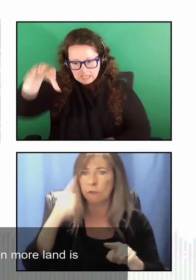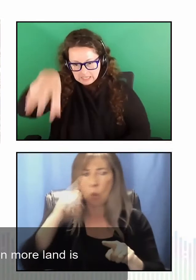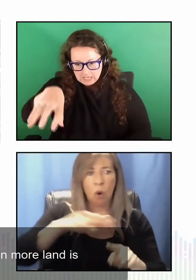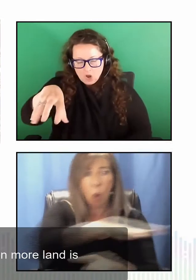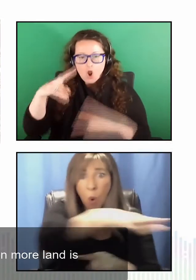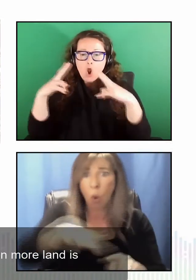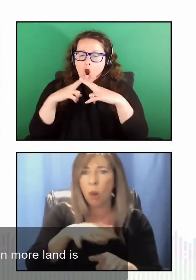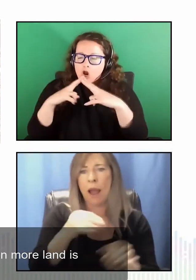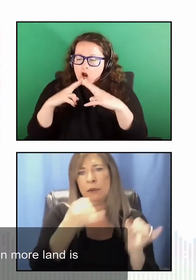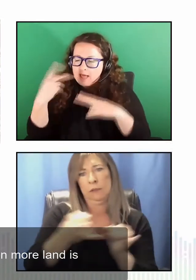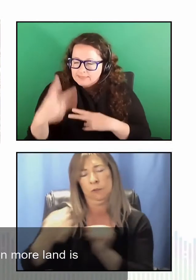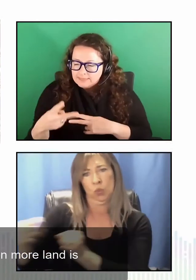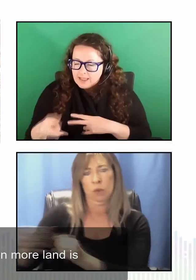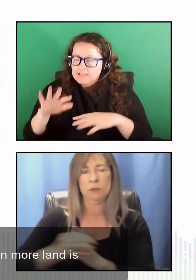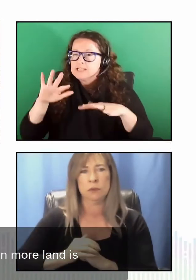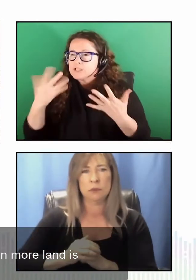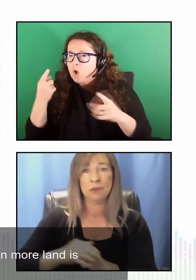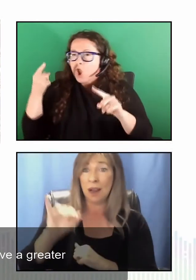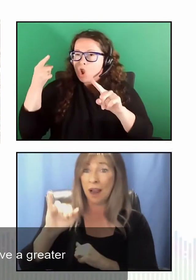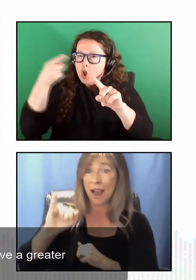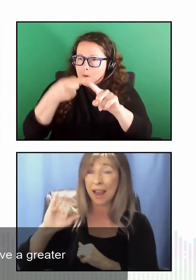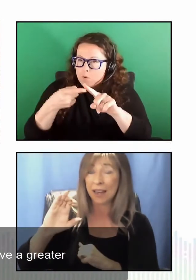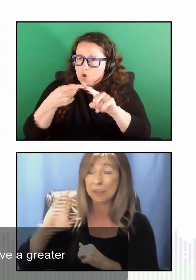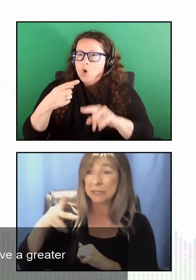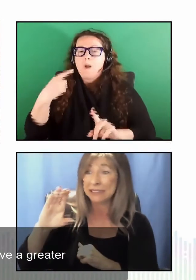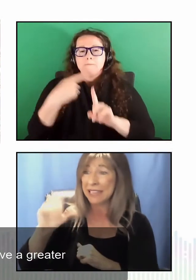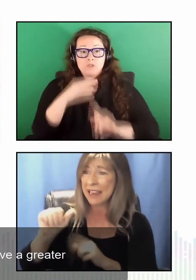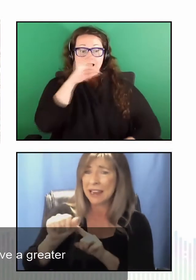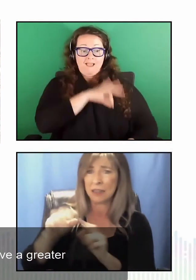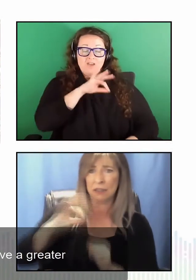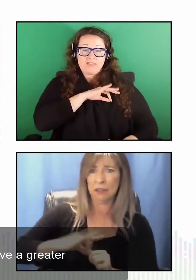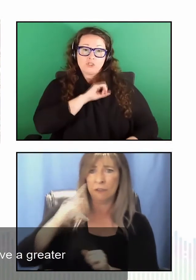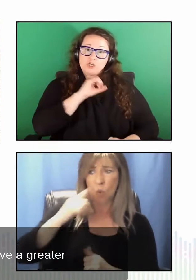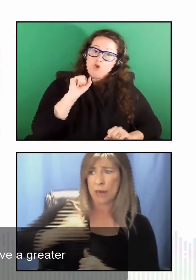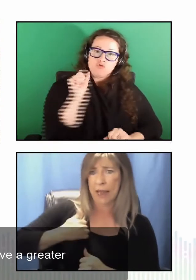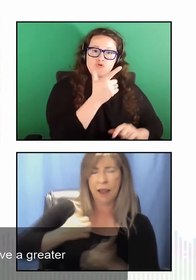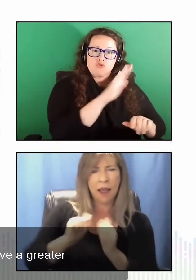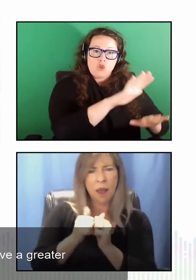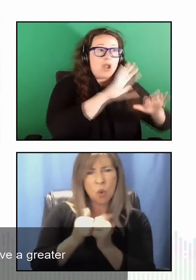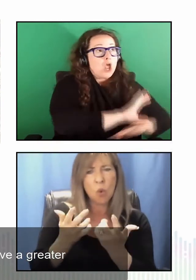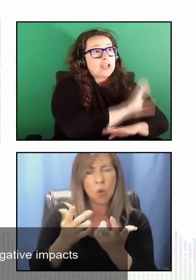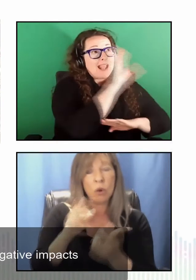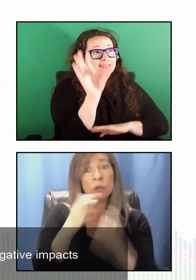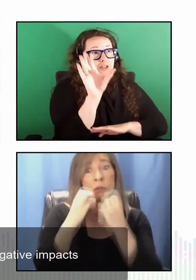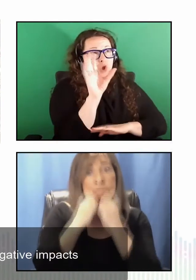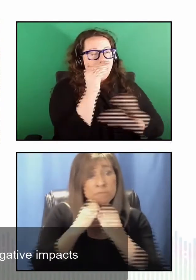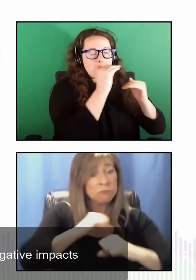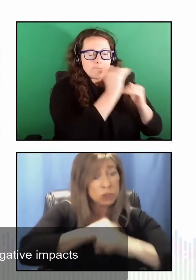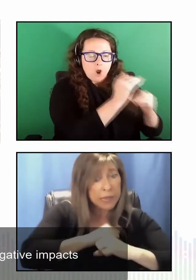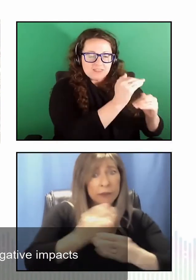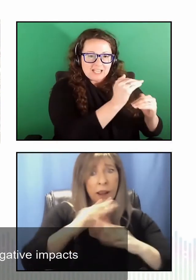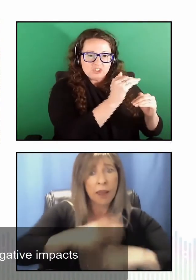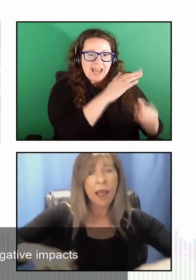benefit all Canada? When more land is protected and conserved, ecosystems have a greater chance of